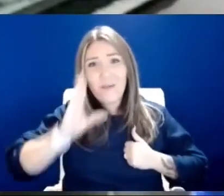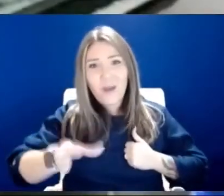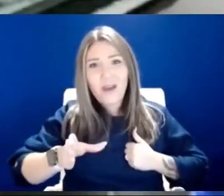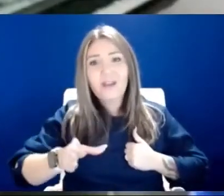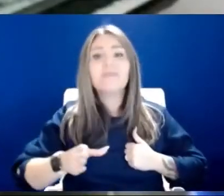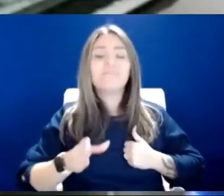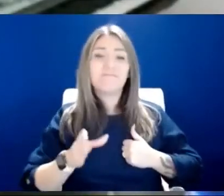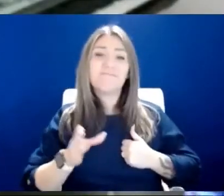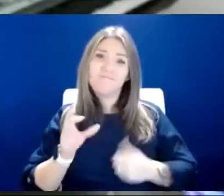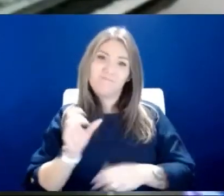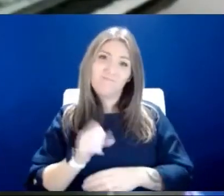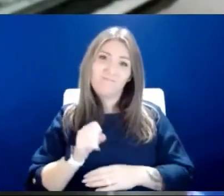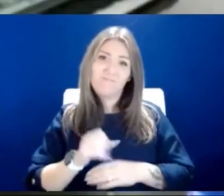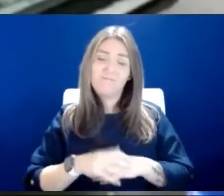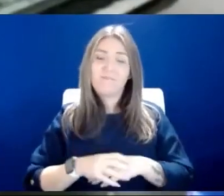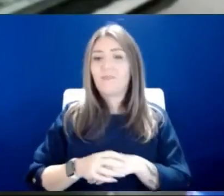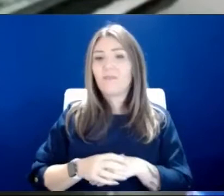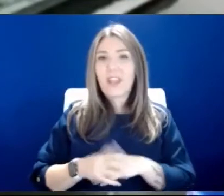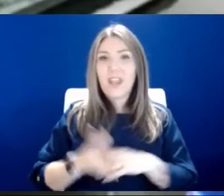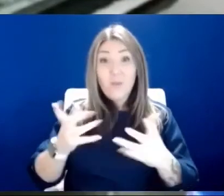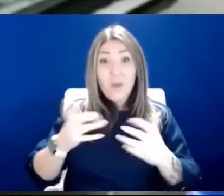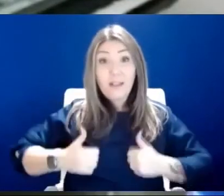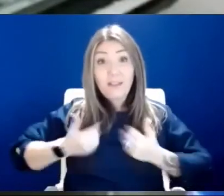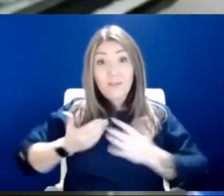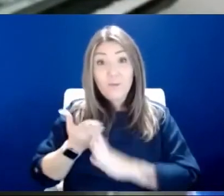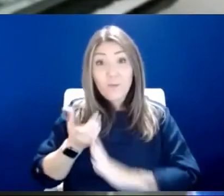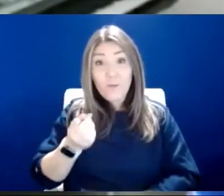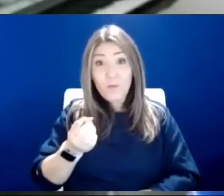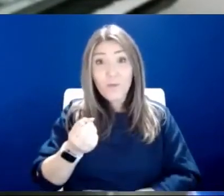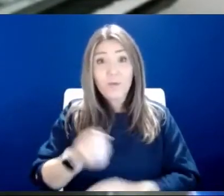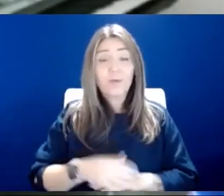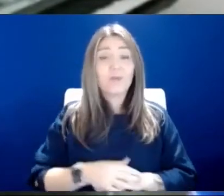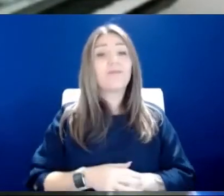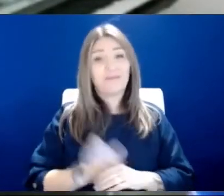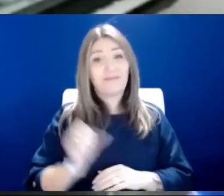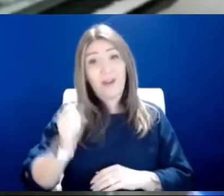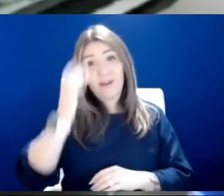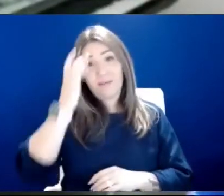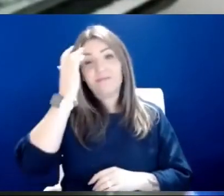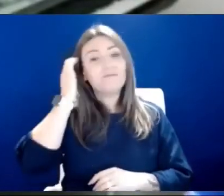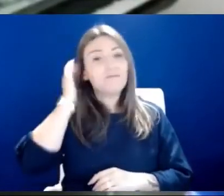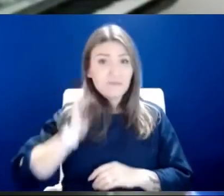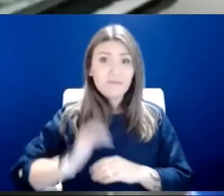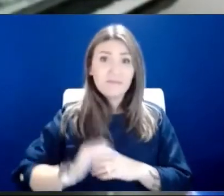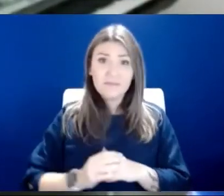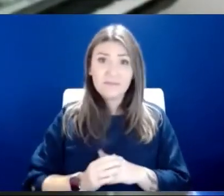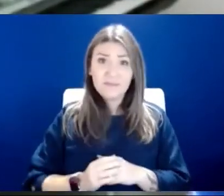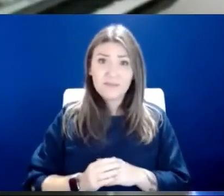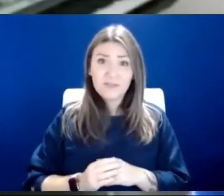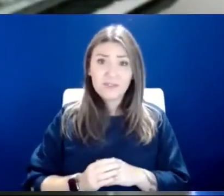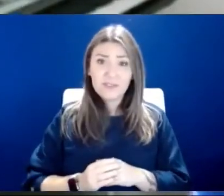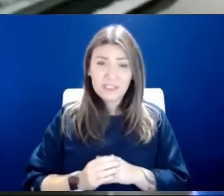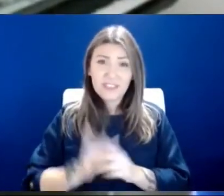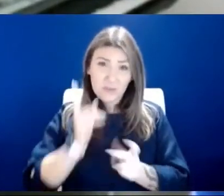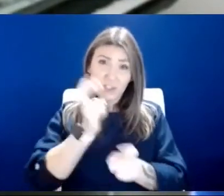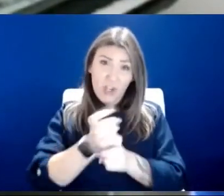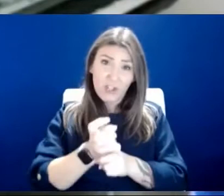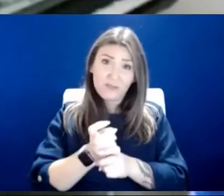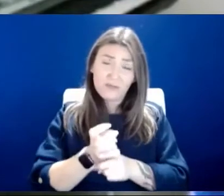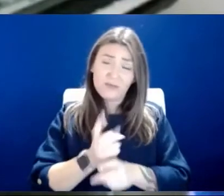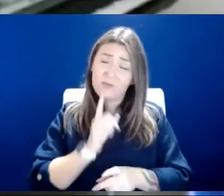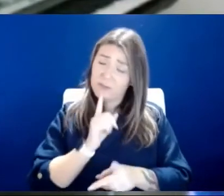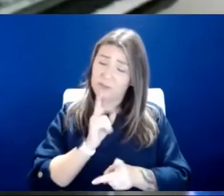He wanted to live on through you. Yeah, it was hard. It was really hard for